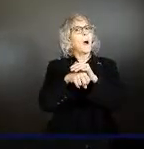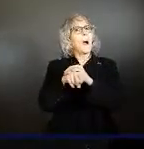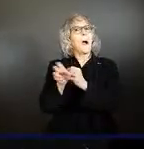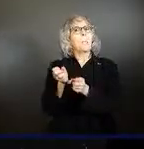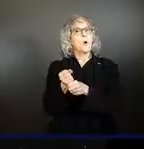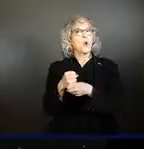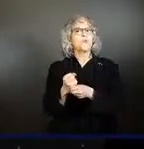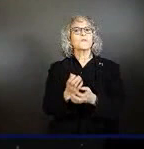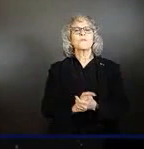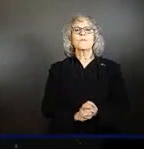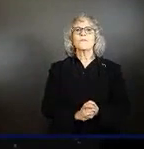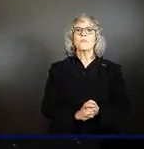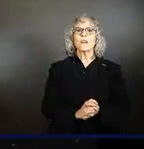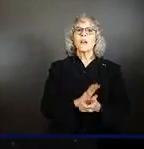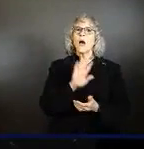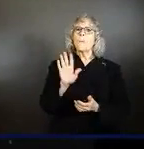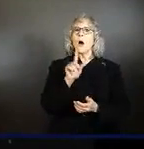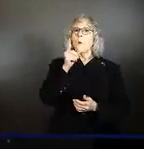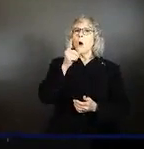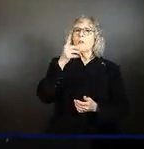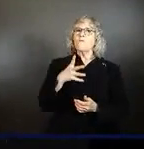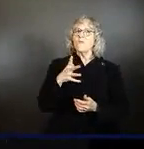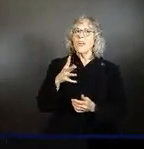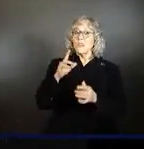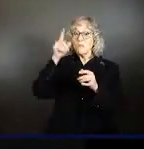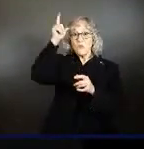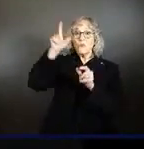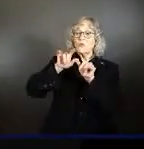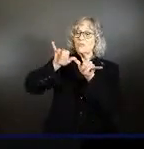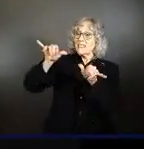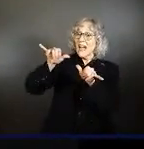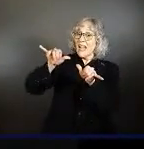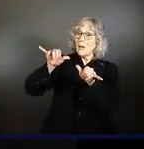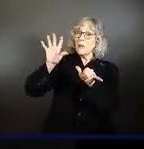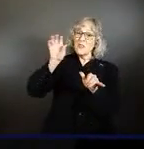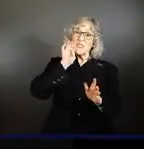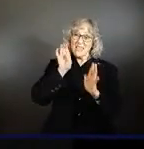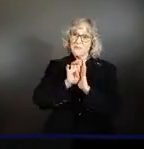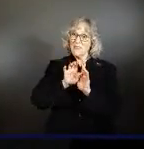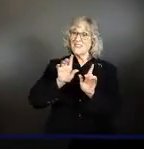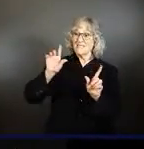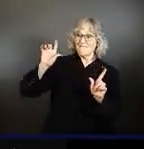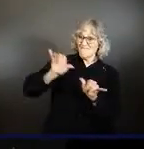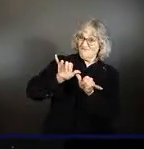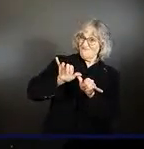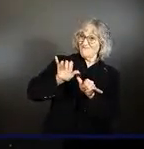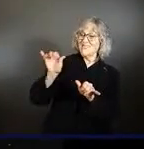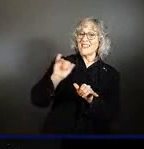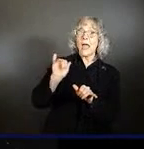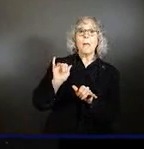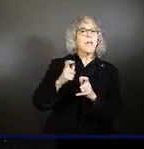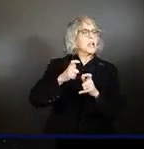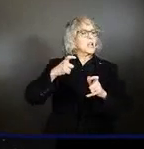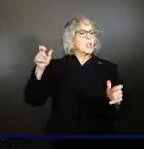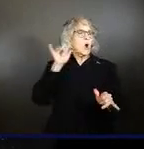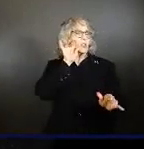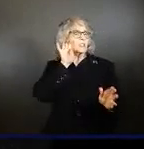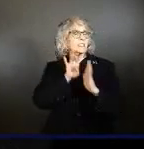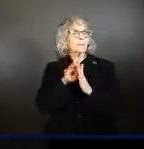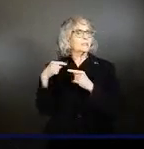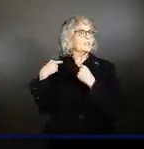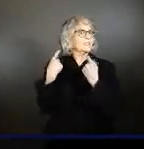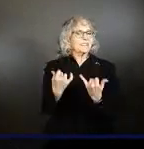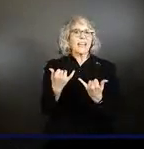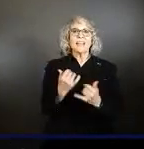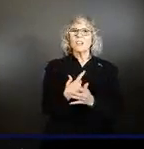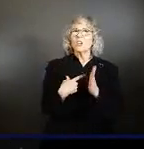Covering about 1/5 of the moon's diameter, this is Webb's largest image to date, showcasing in rare detail a group